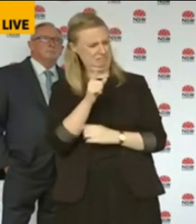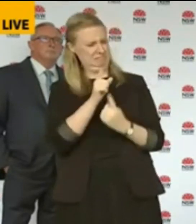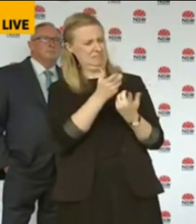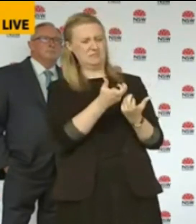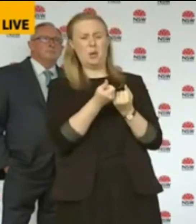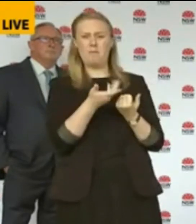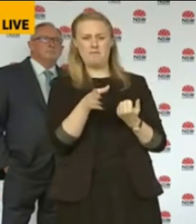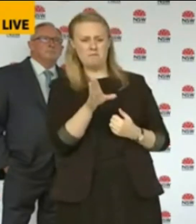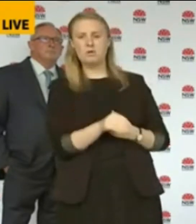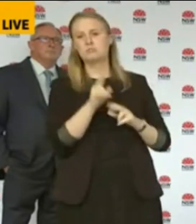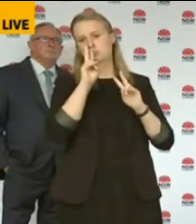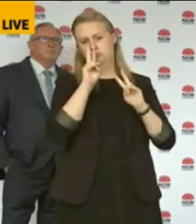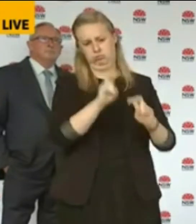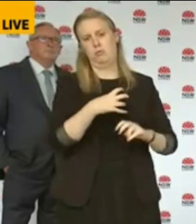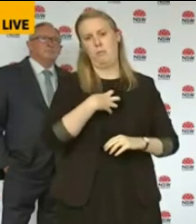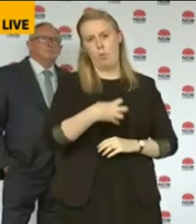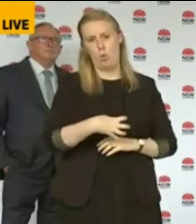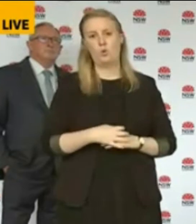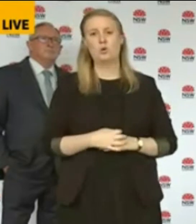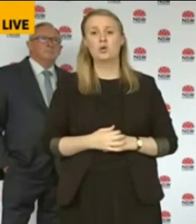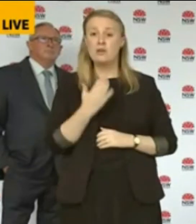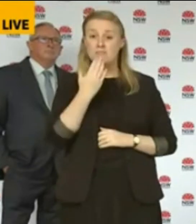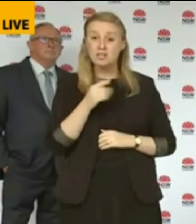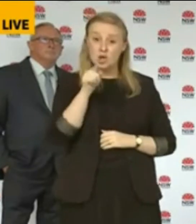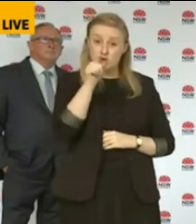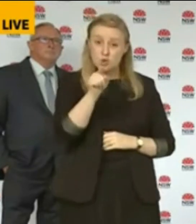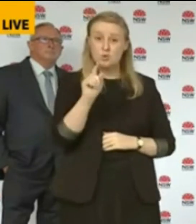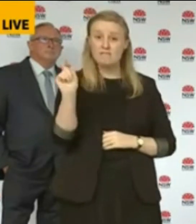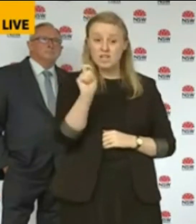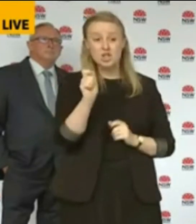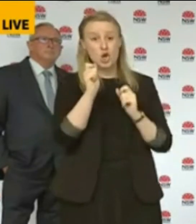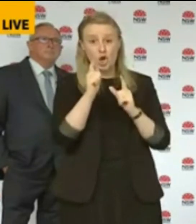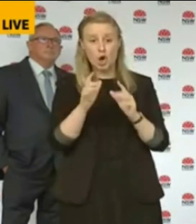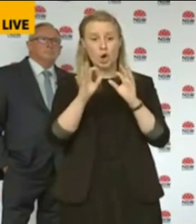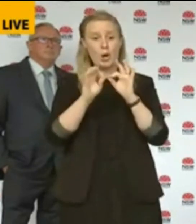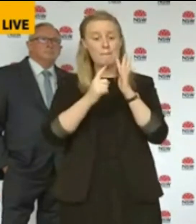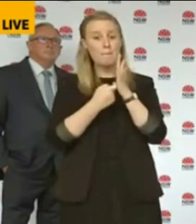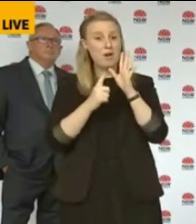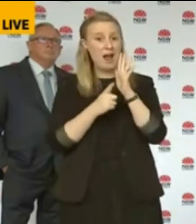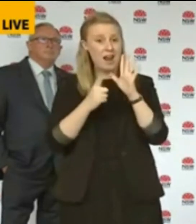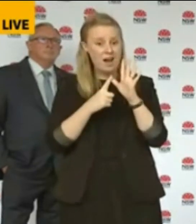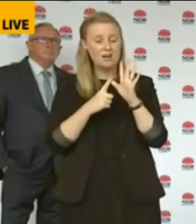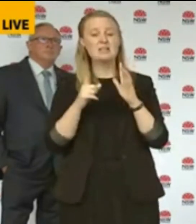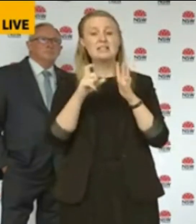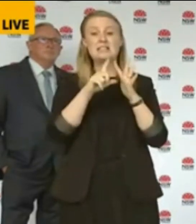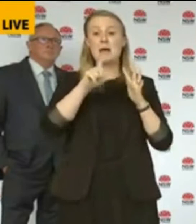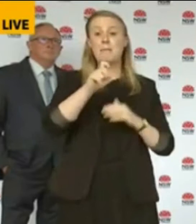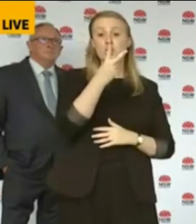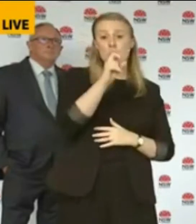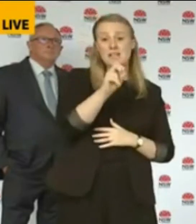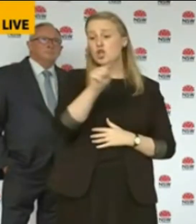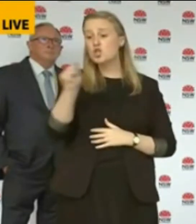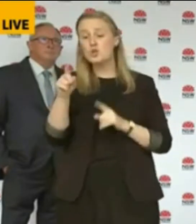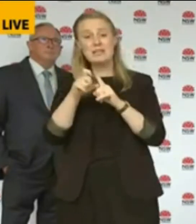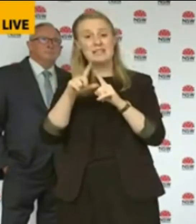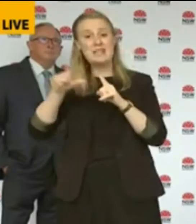for anyone who went to either the BWS or Woolworths in Baralla between December 20th or December 31st to